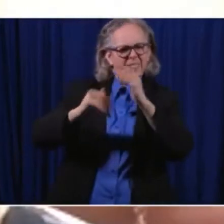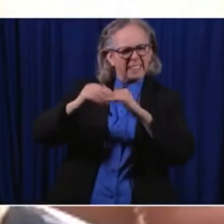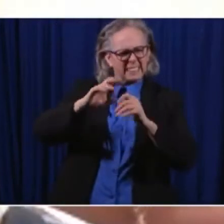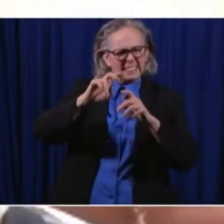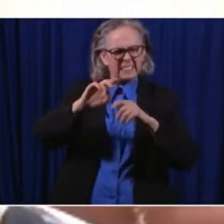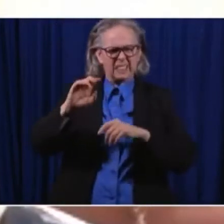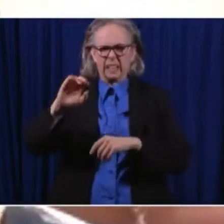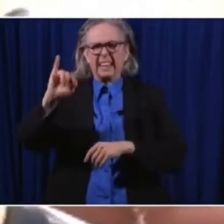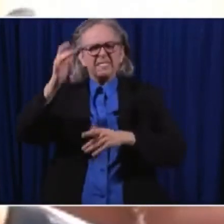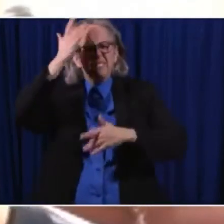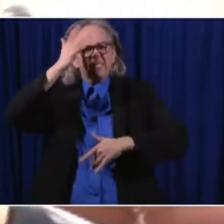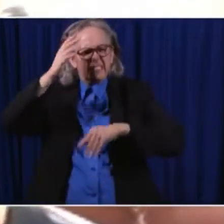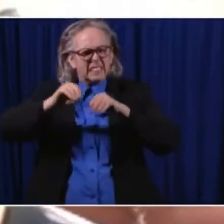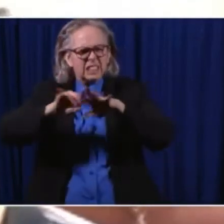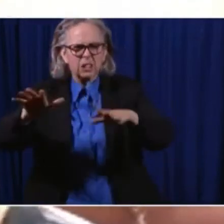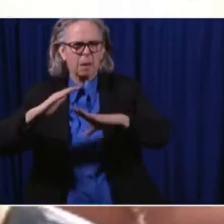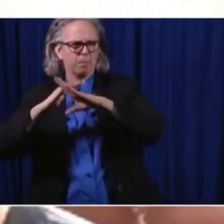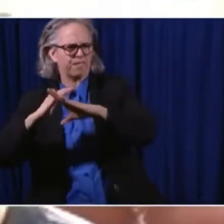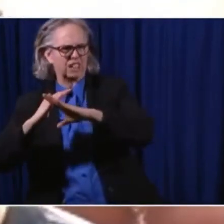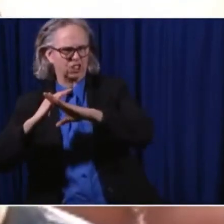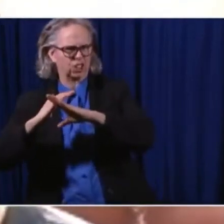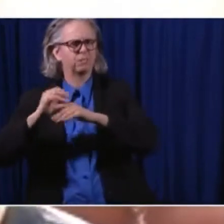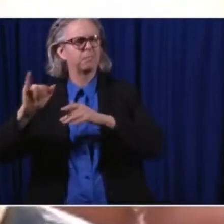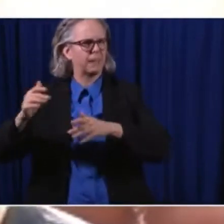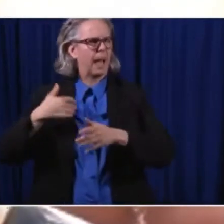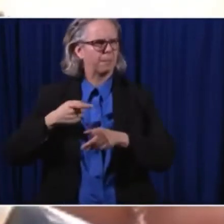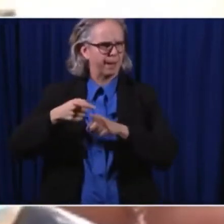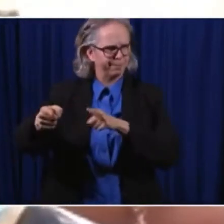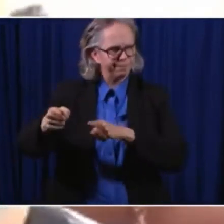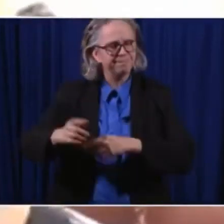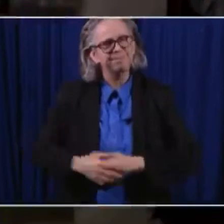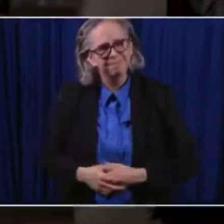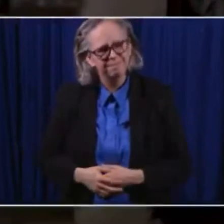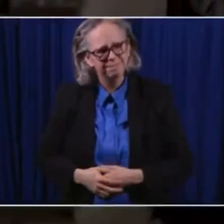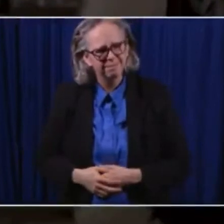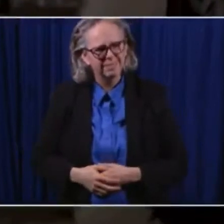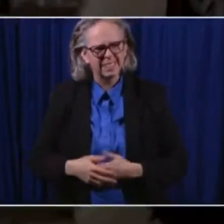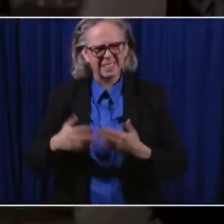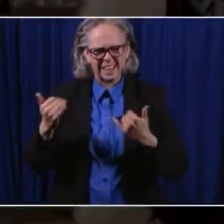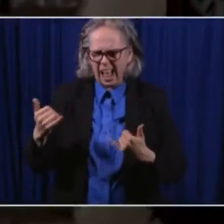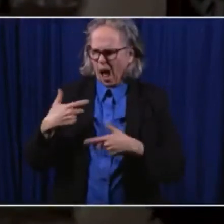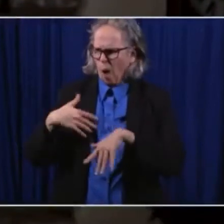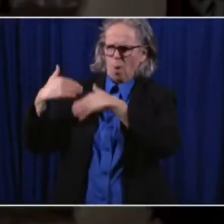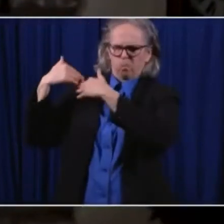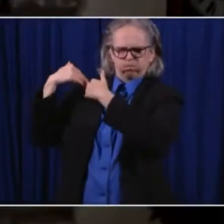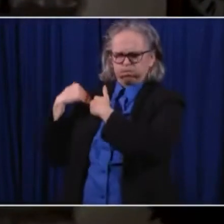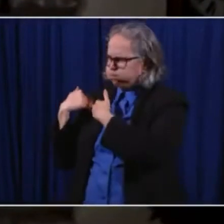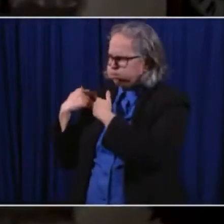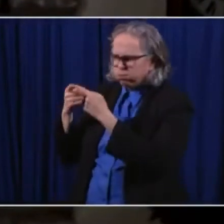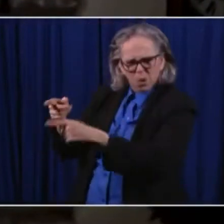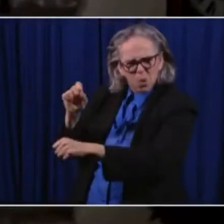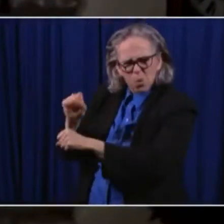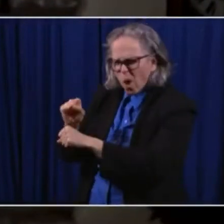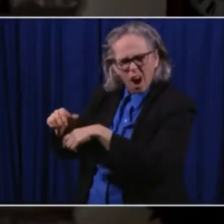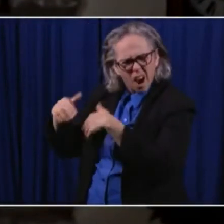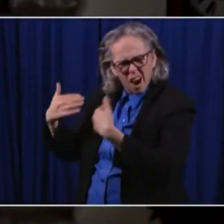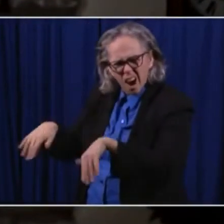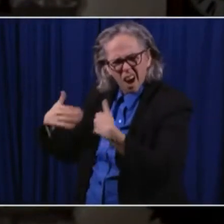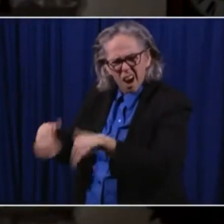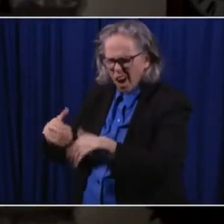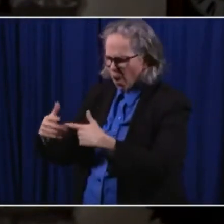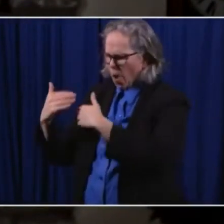lot of extra, extra work this time. A big job. Absolutely. A big